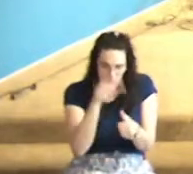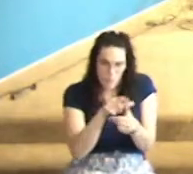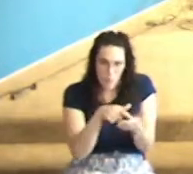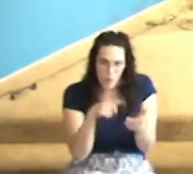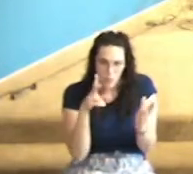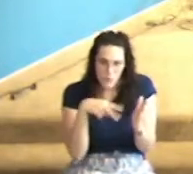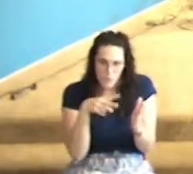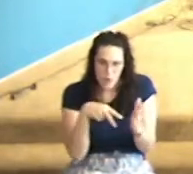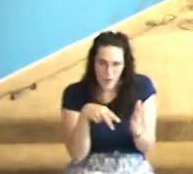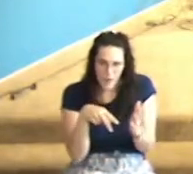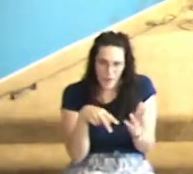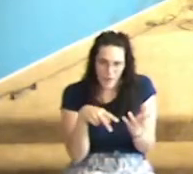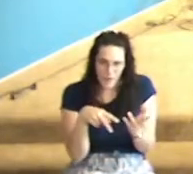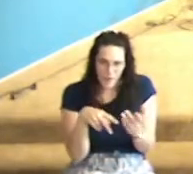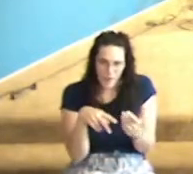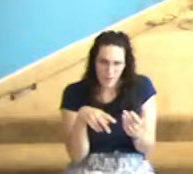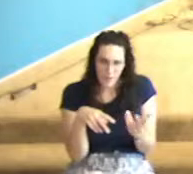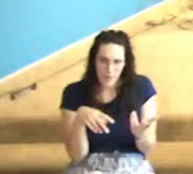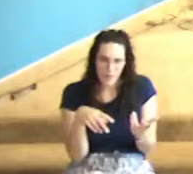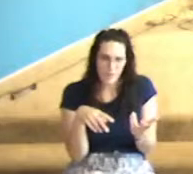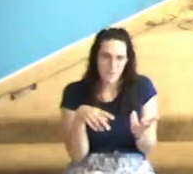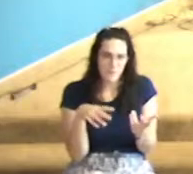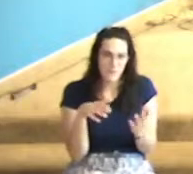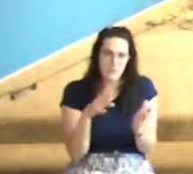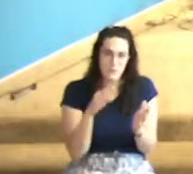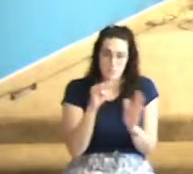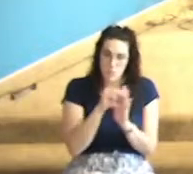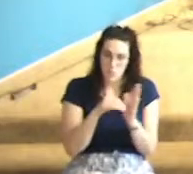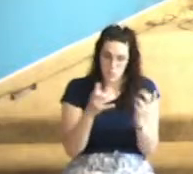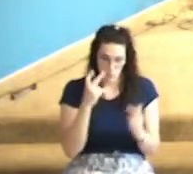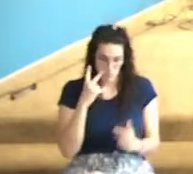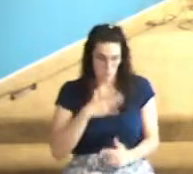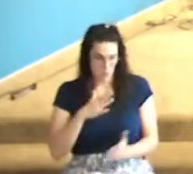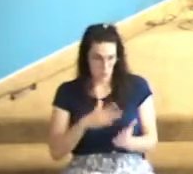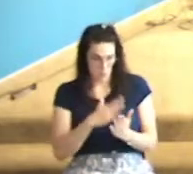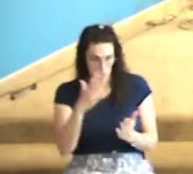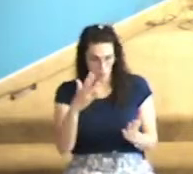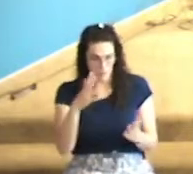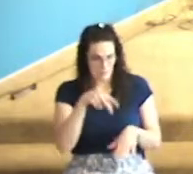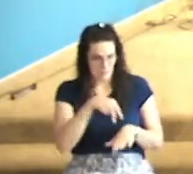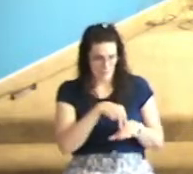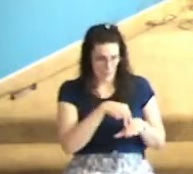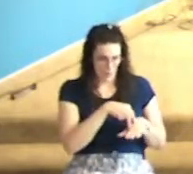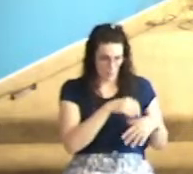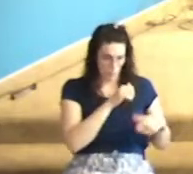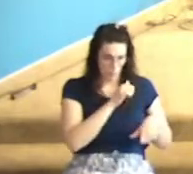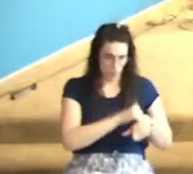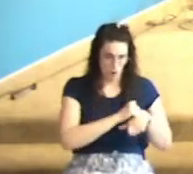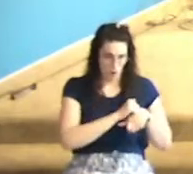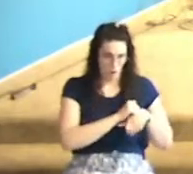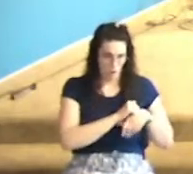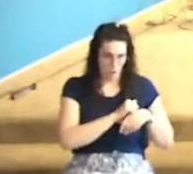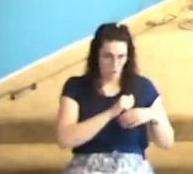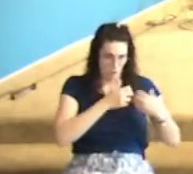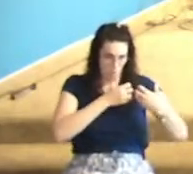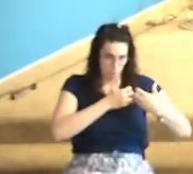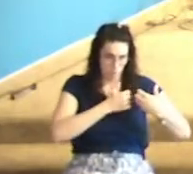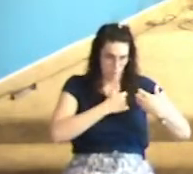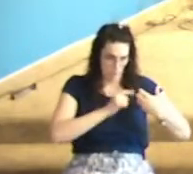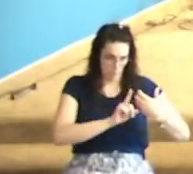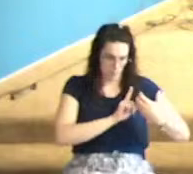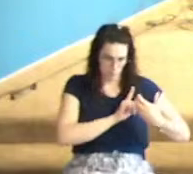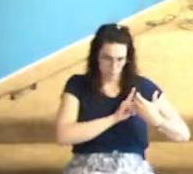Exodus? Moses, you want to see my glory? Stand right there in the rock, and I will pass